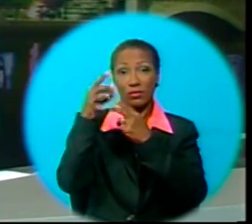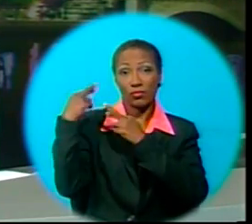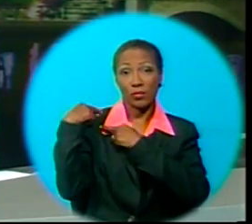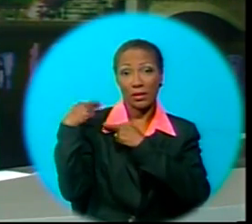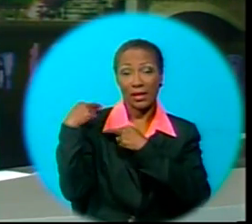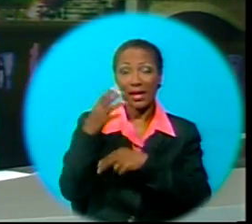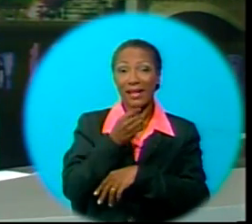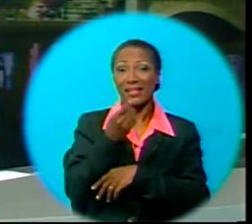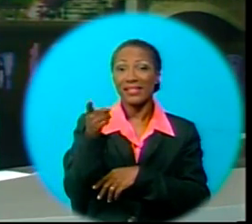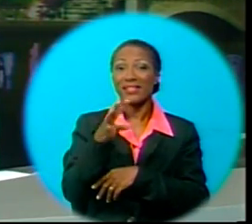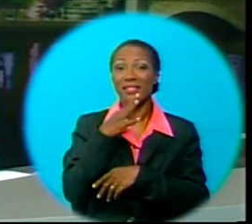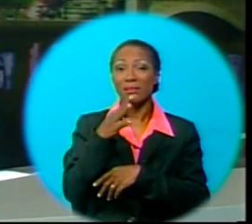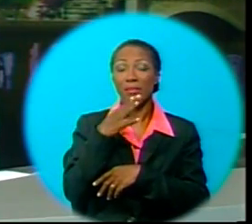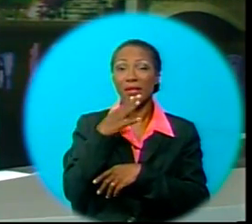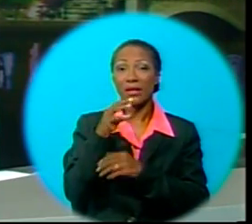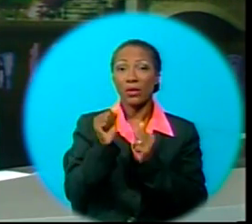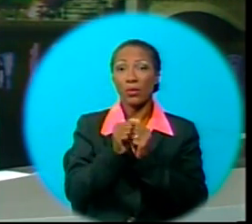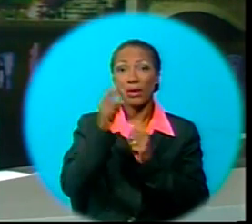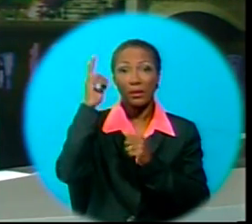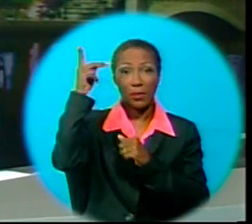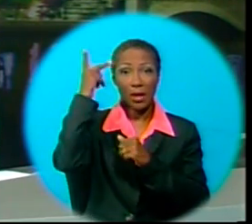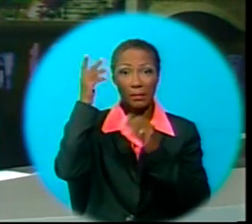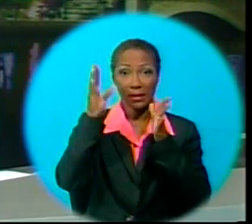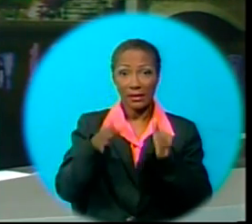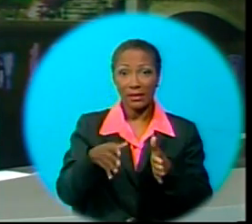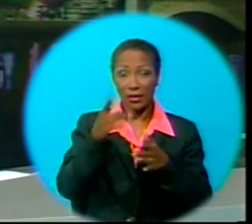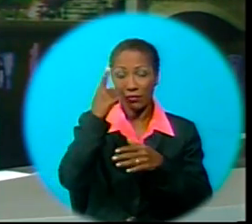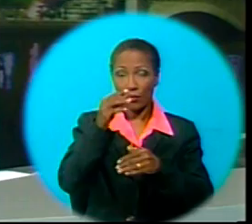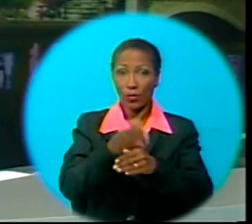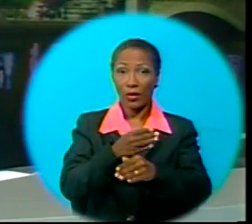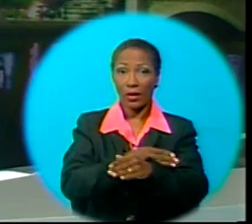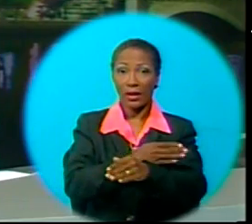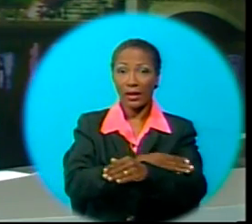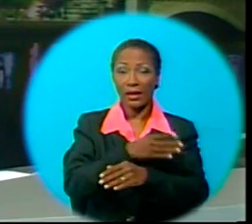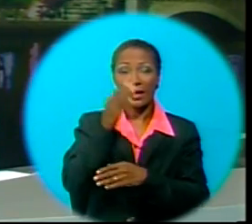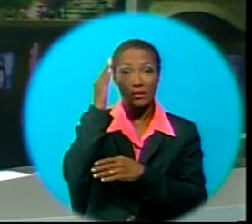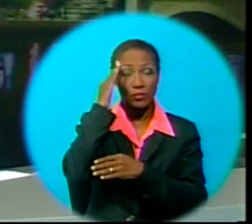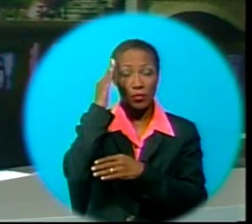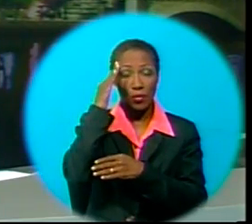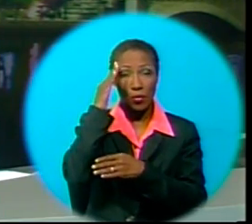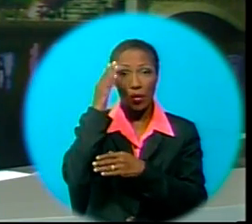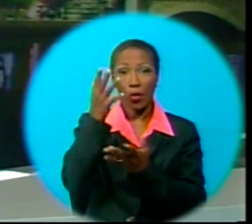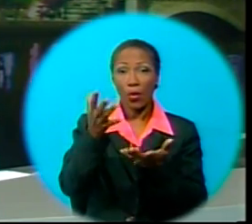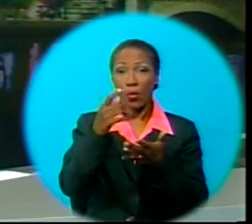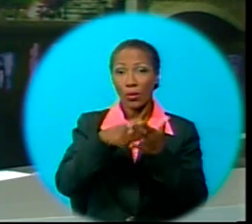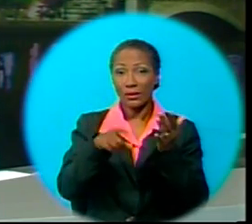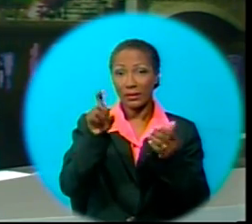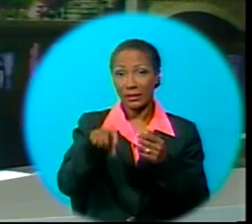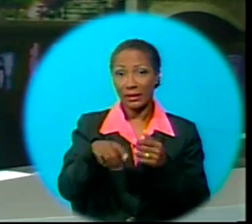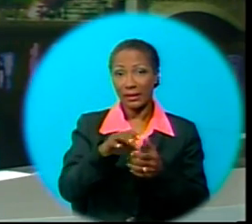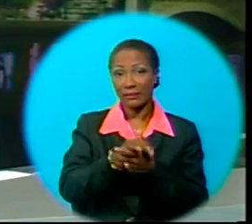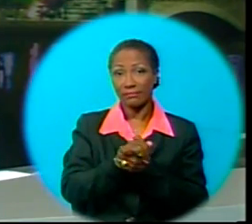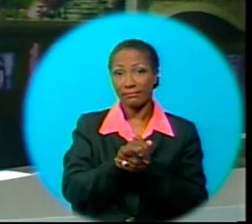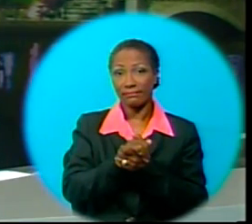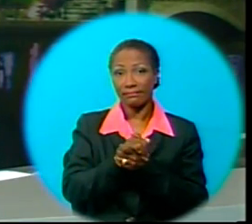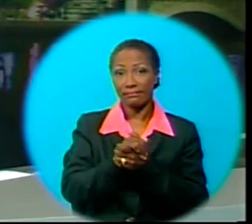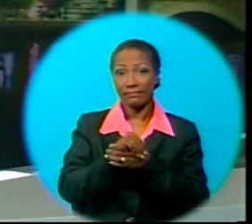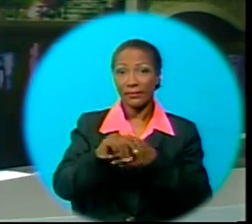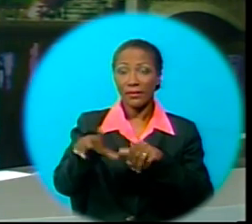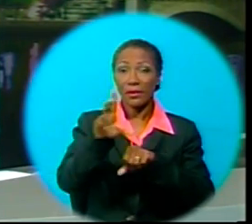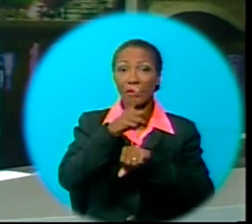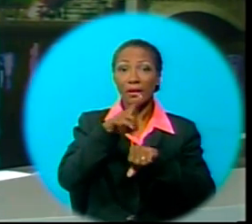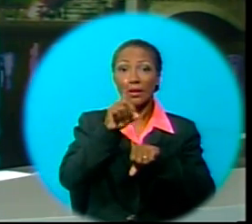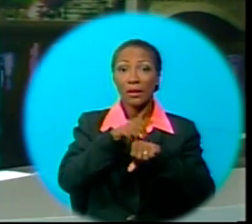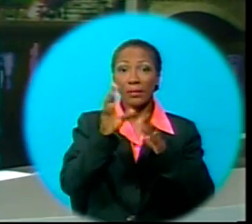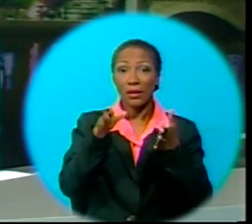the parliamentarians for updates and to find out what additional support is required. In the meantime,